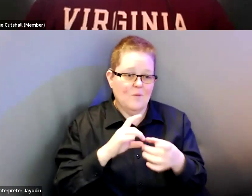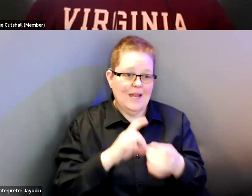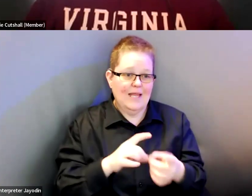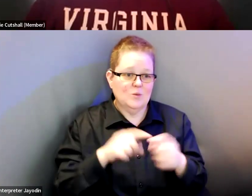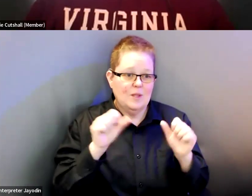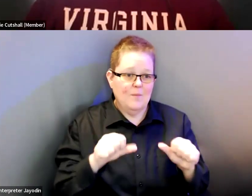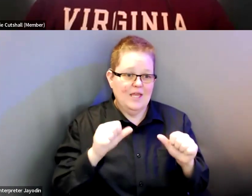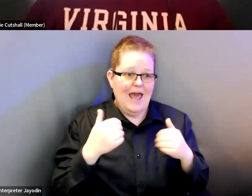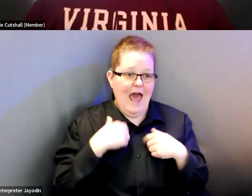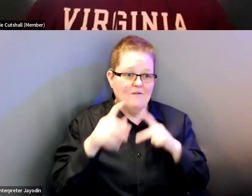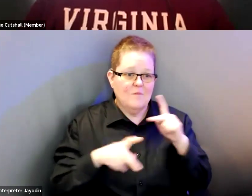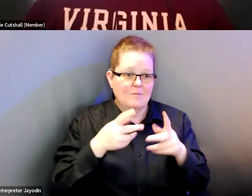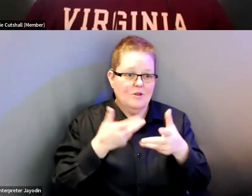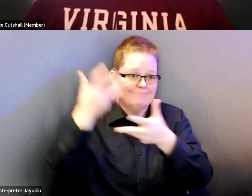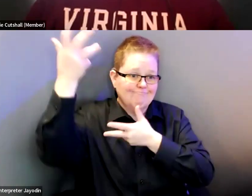engage with the administration.